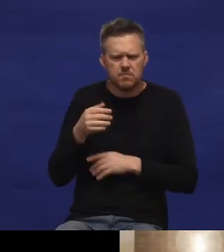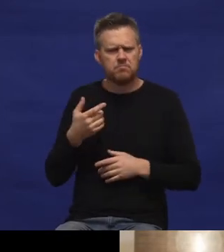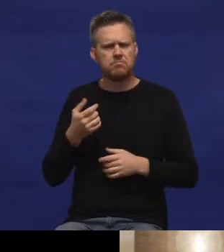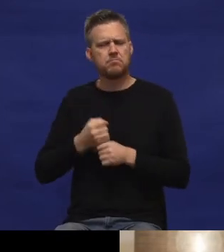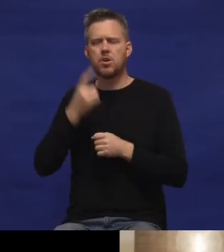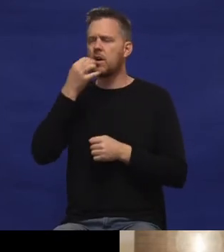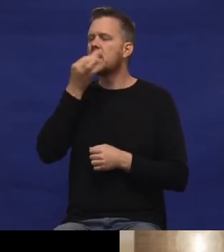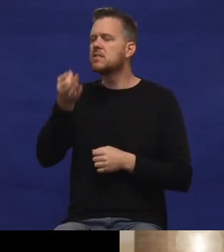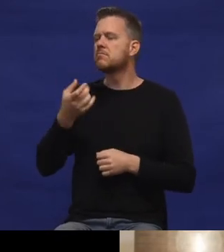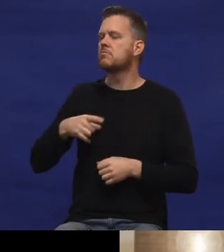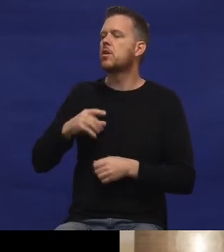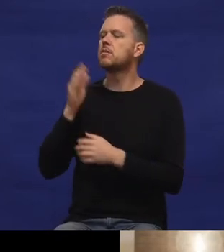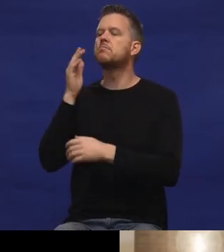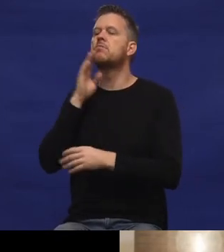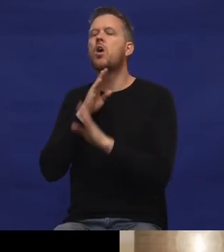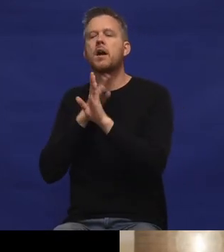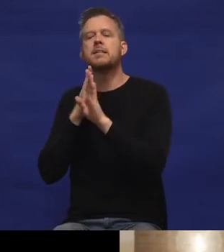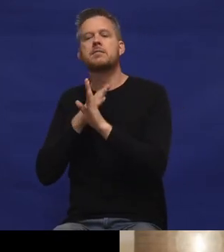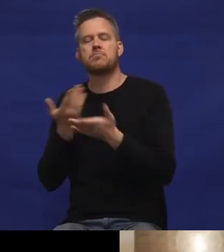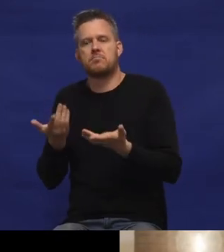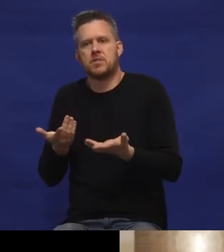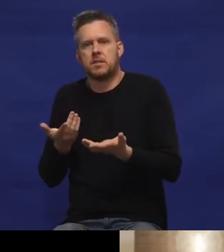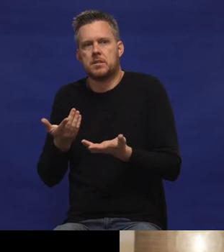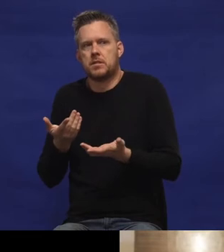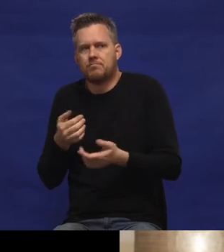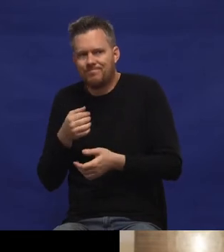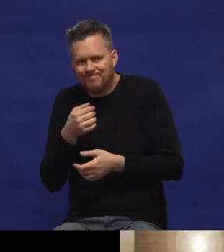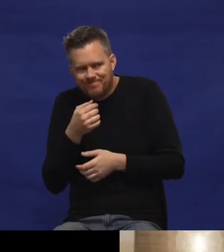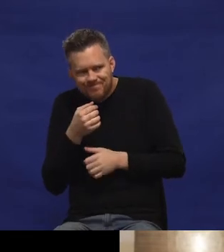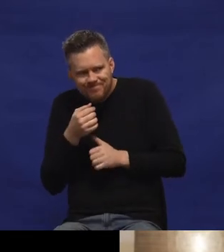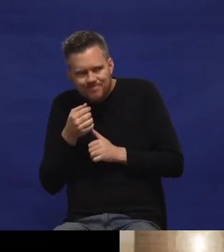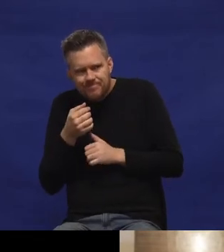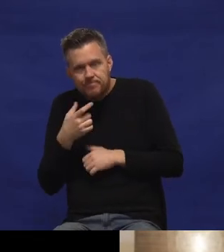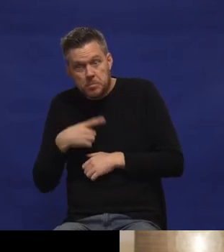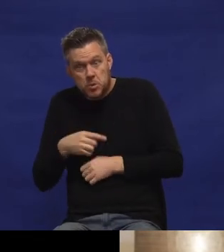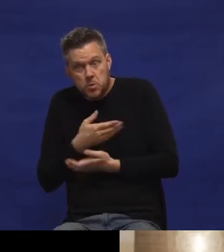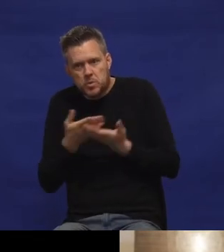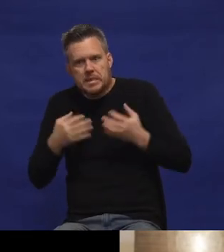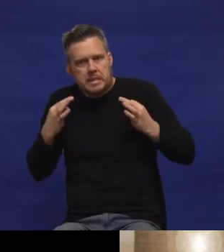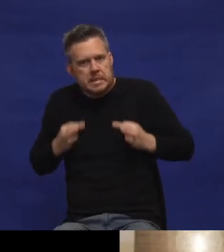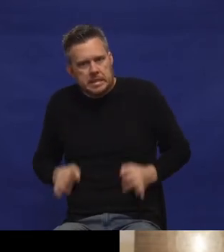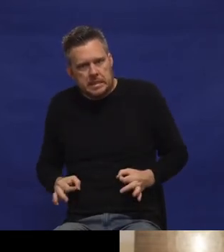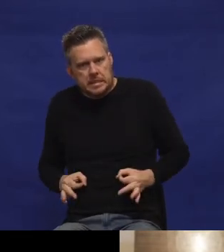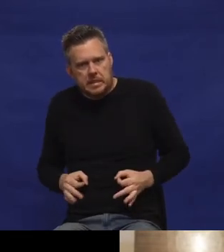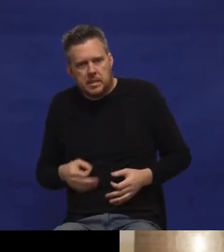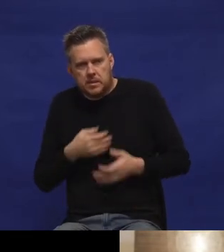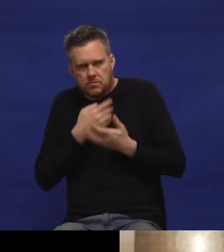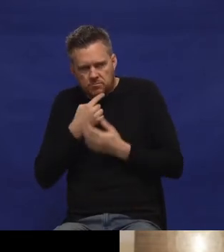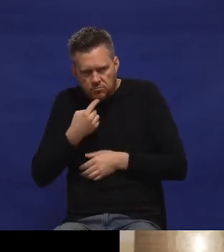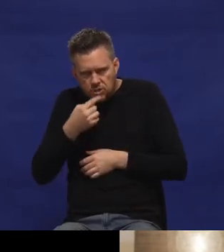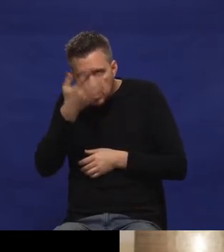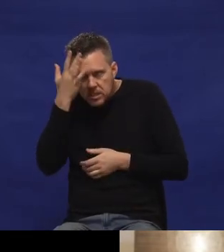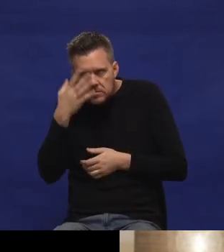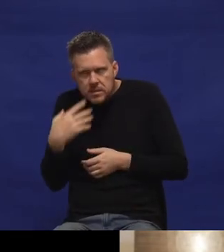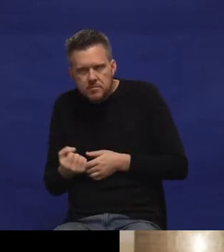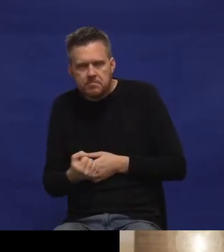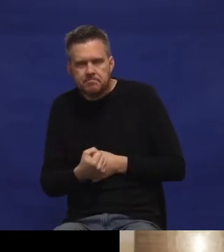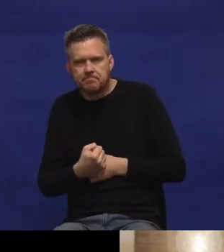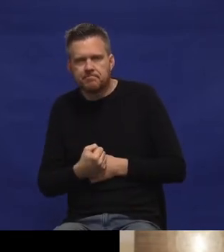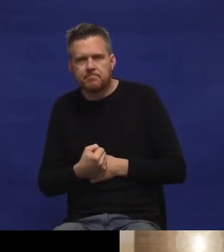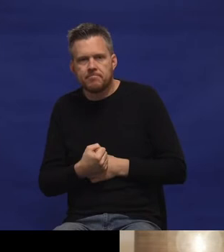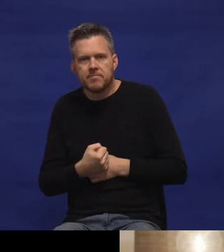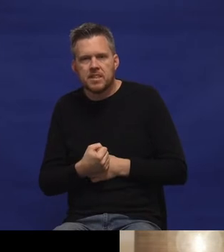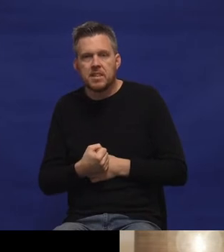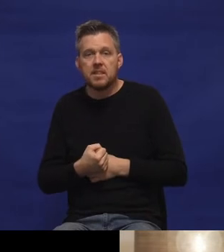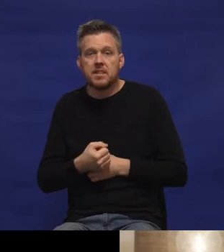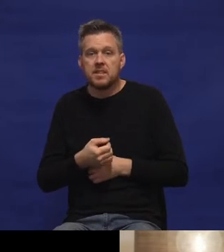are you hiding behind a tree? And they say, well, because we're naked and we were ashamed.